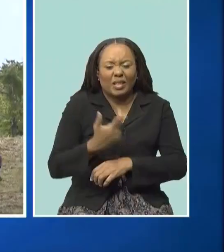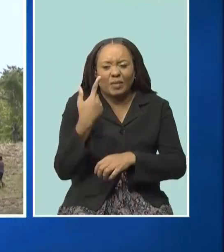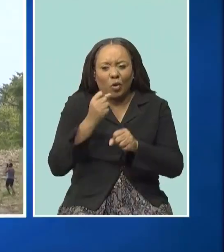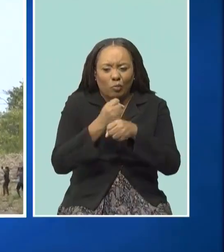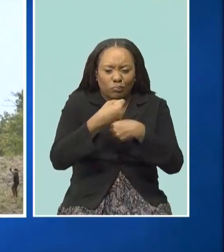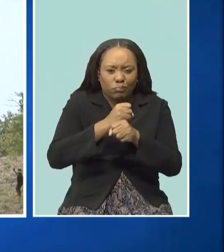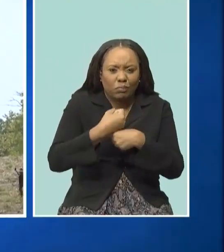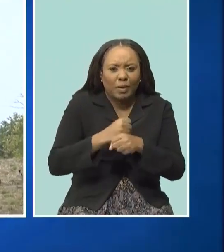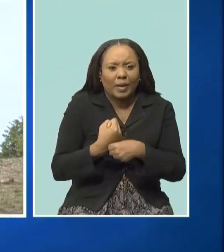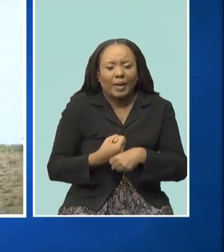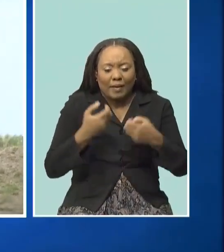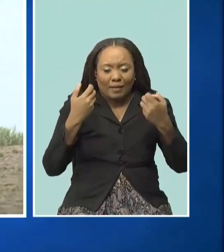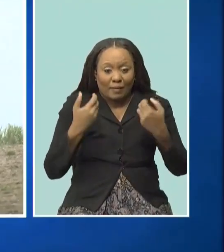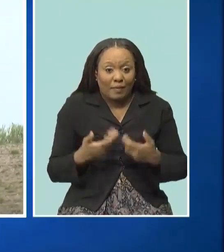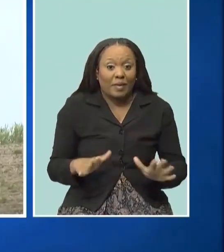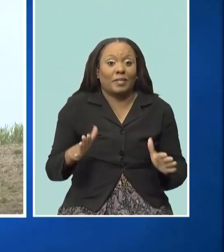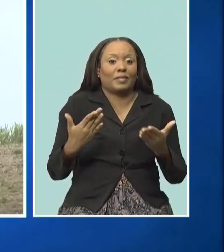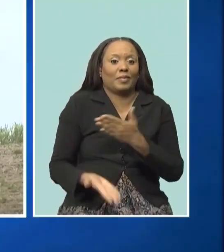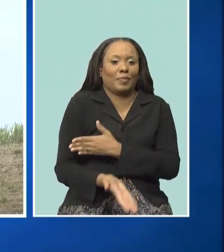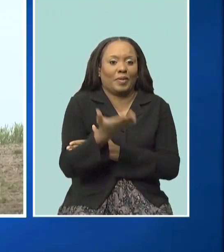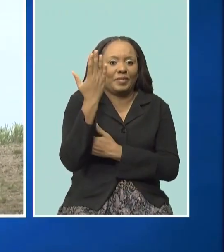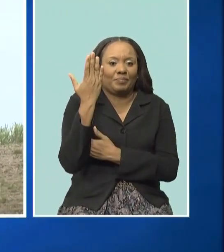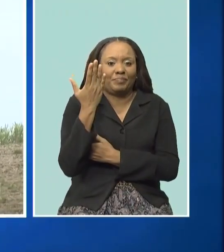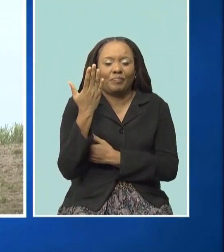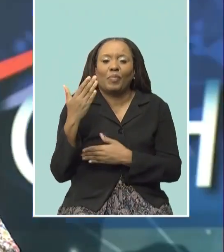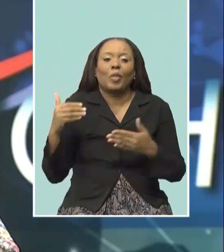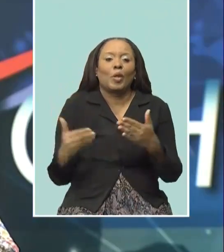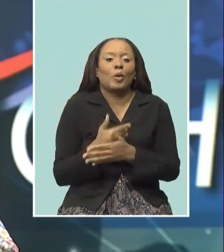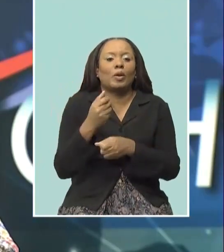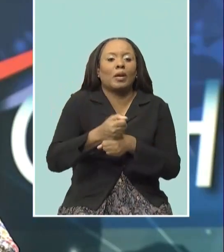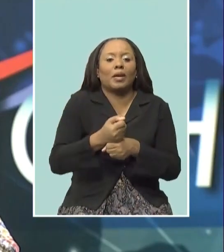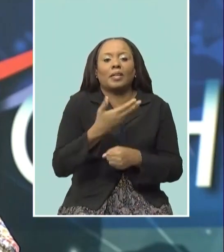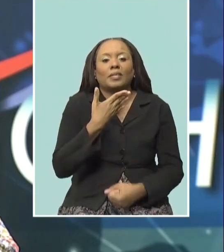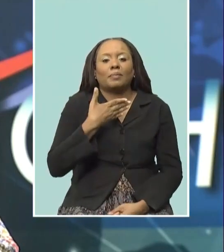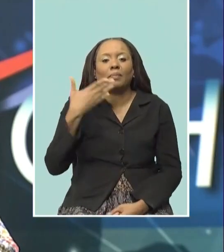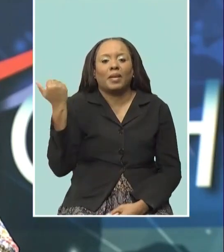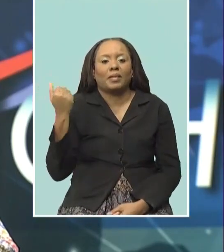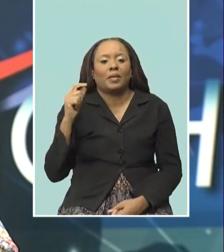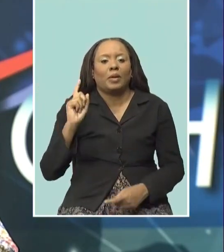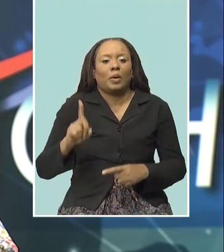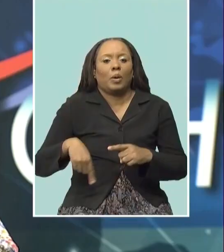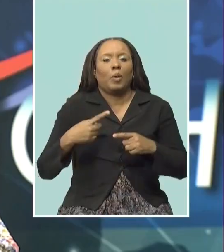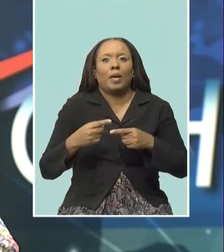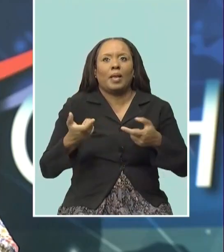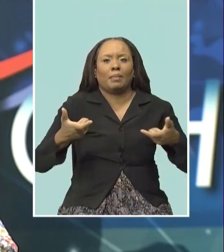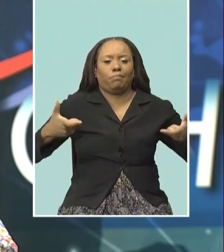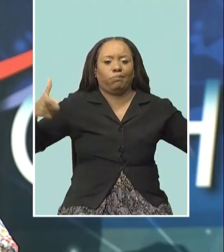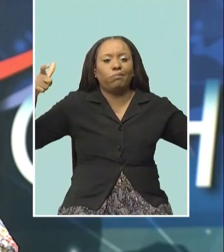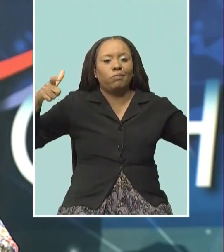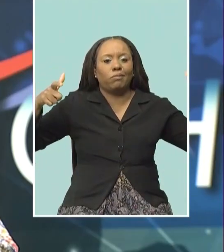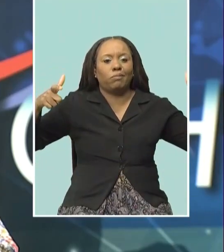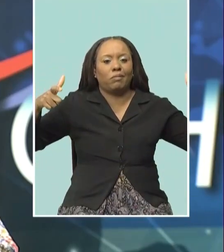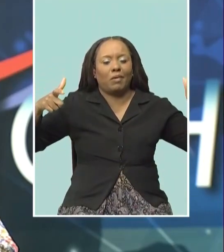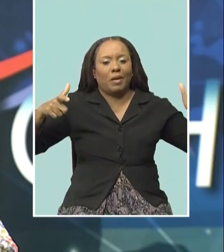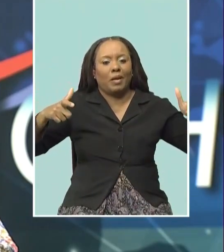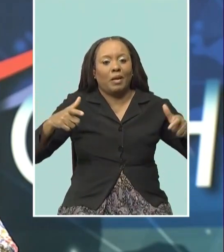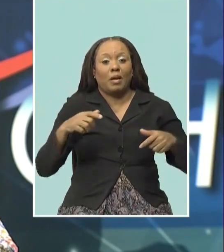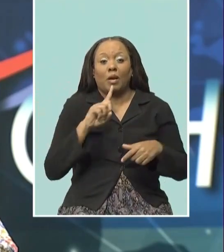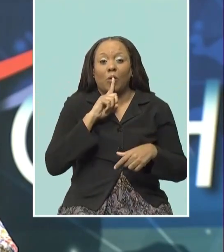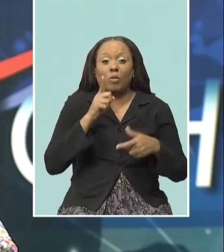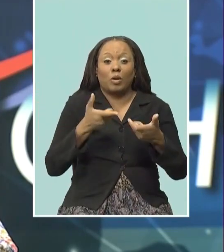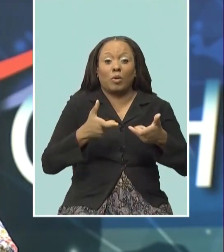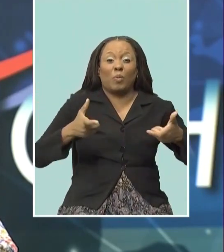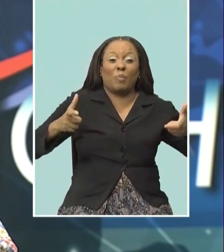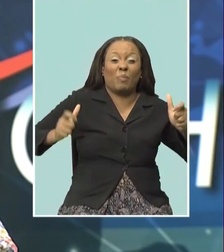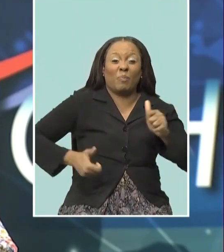morning, since he says a fresh kite is always considered best to fly when they're so large. He said the return of a bigger